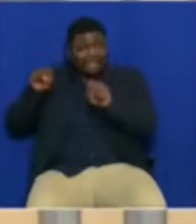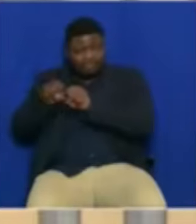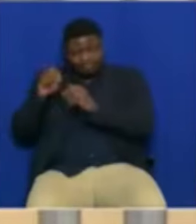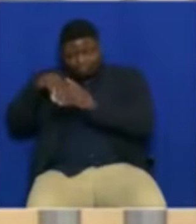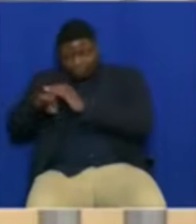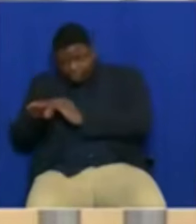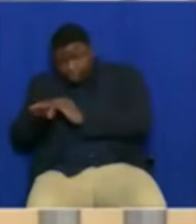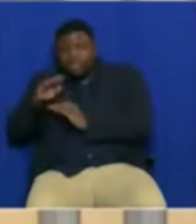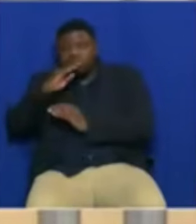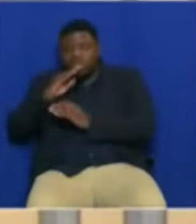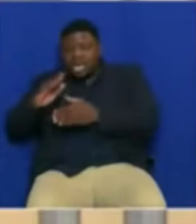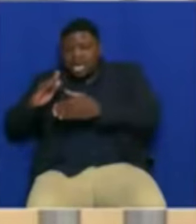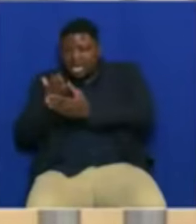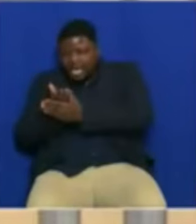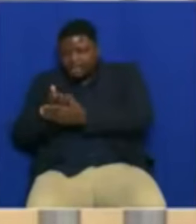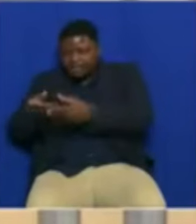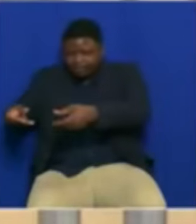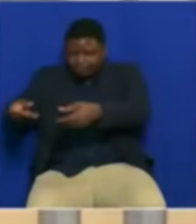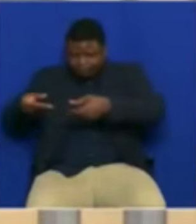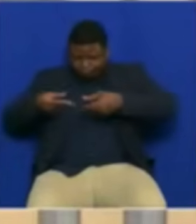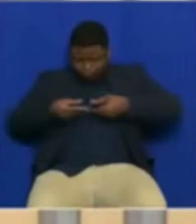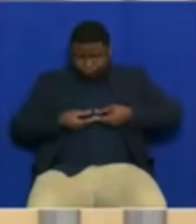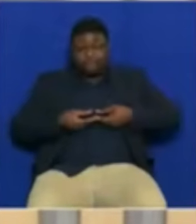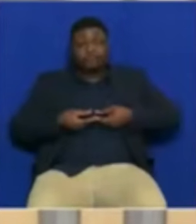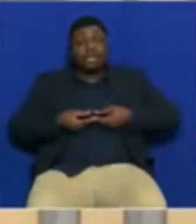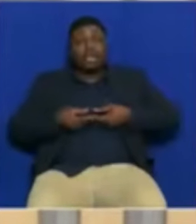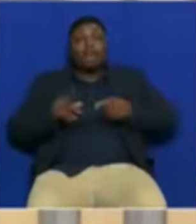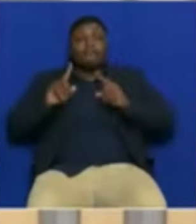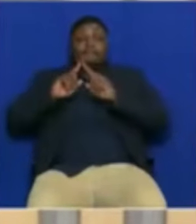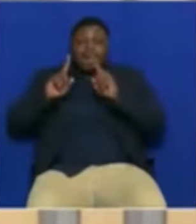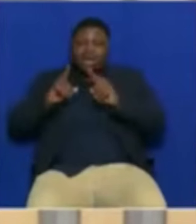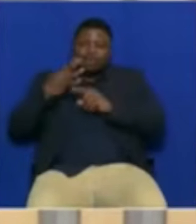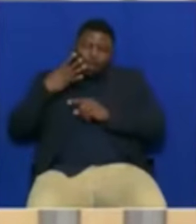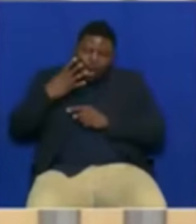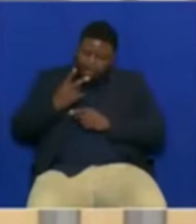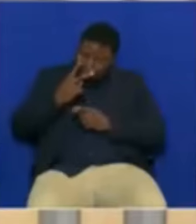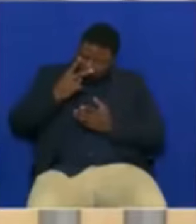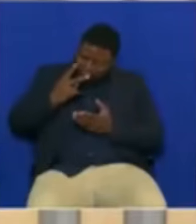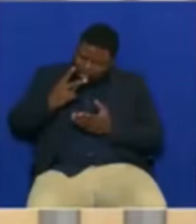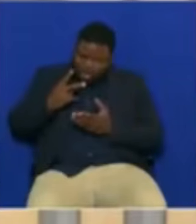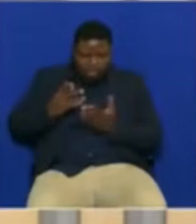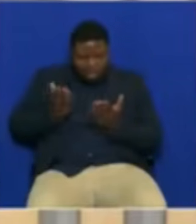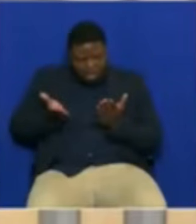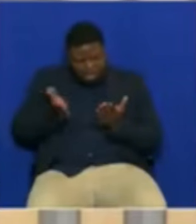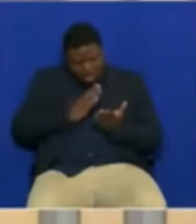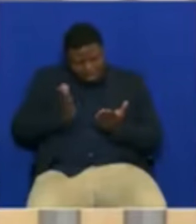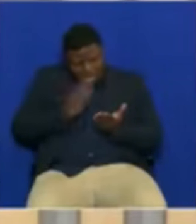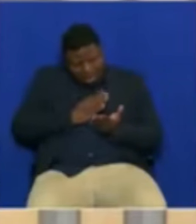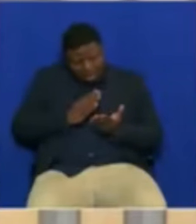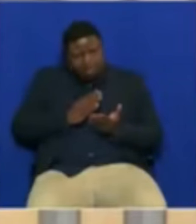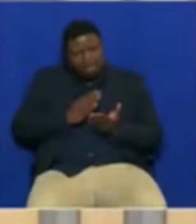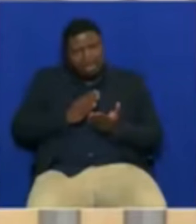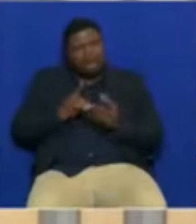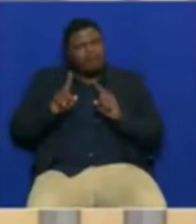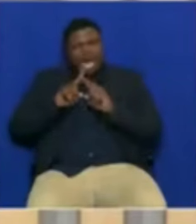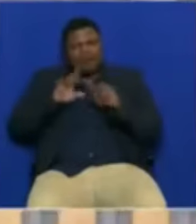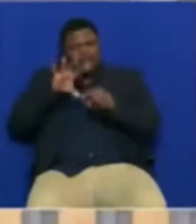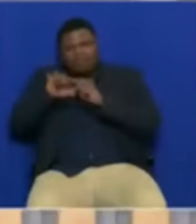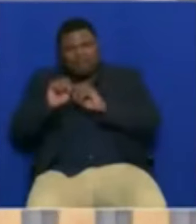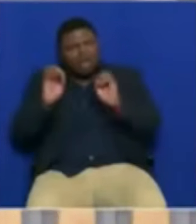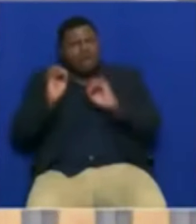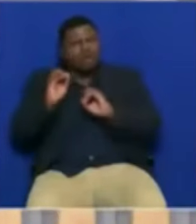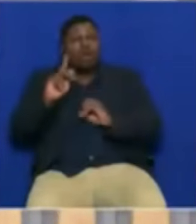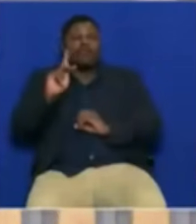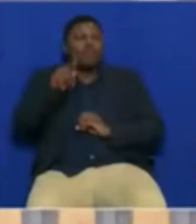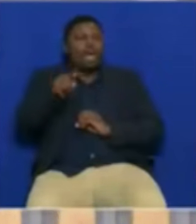showing anywhere when you look into it that General Kumalo factually interfered with this docket. No, that's not even there's no complaint